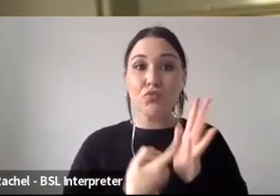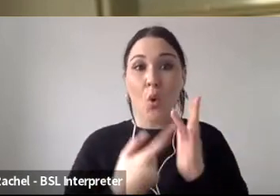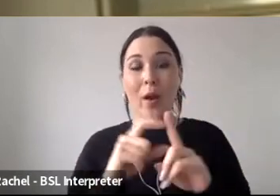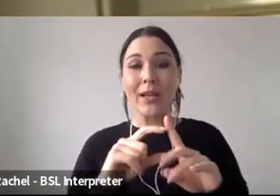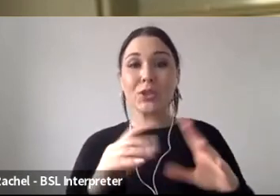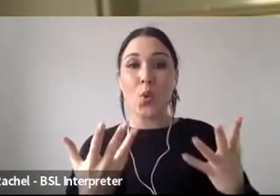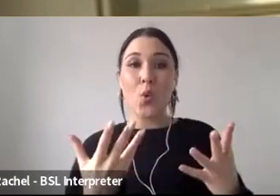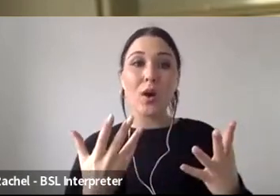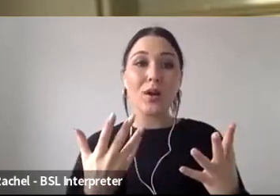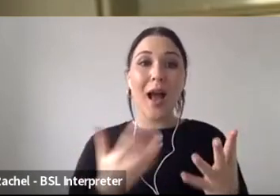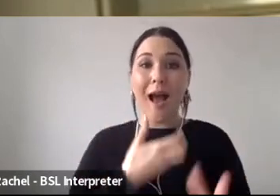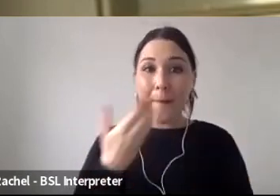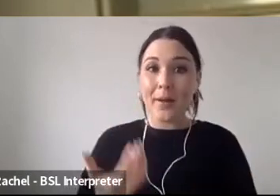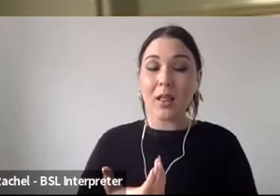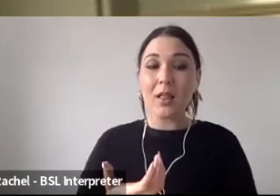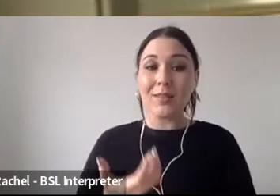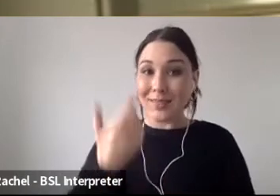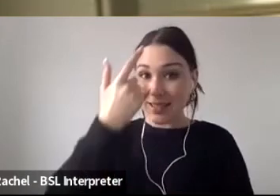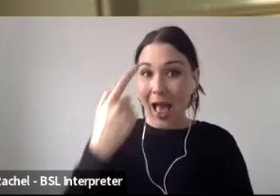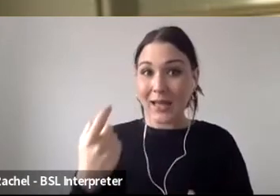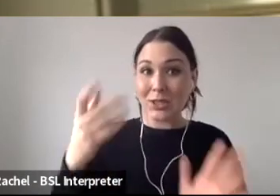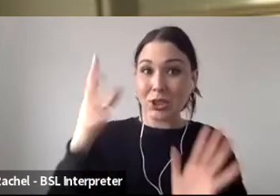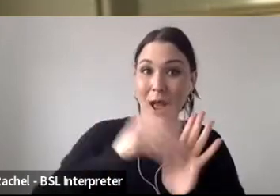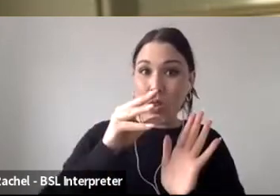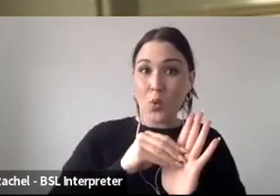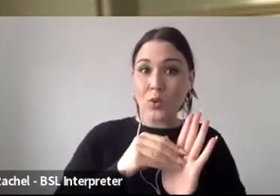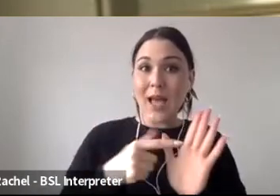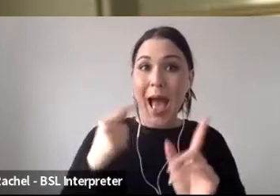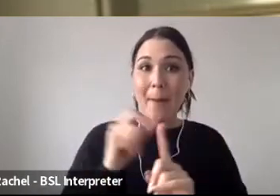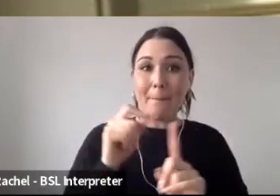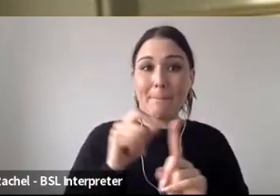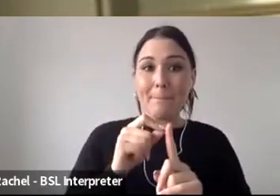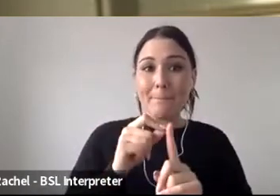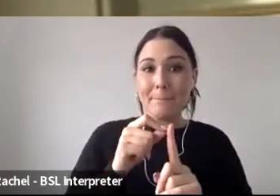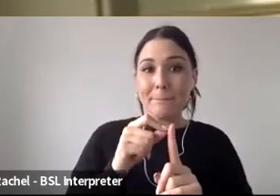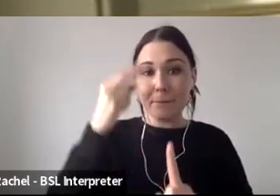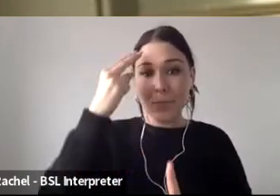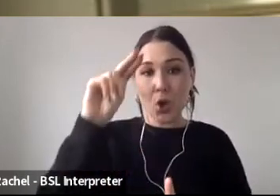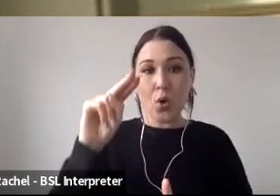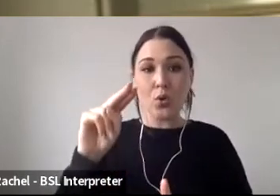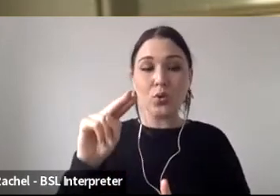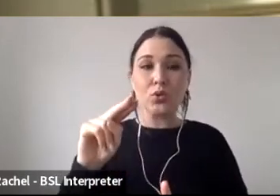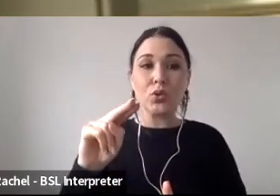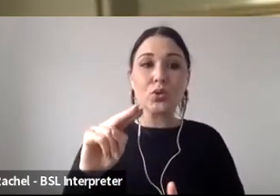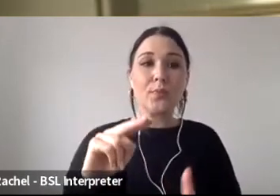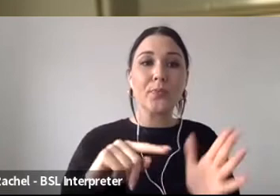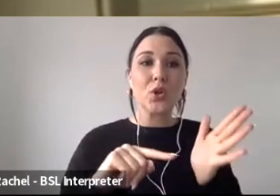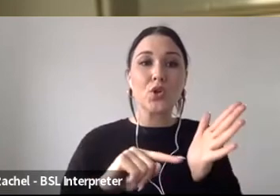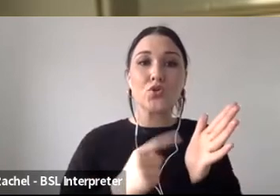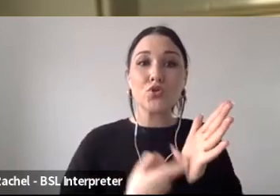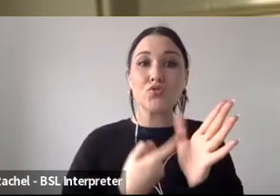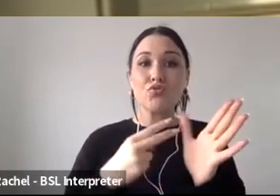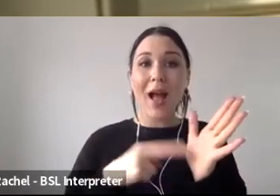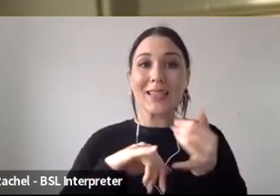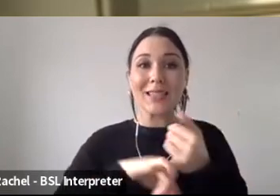Microsoft or Apple, you could download an app. It's called Translive or Transcribe from Microsoft